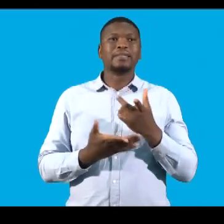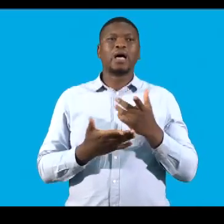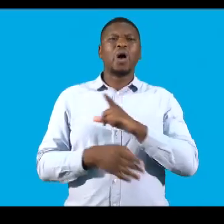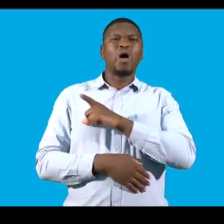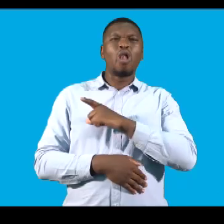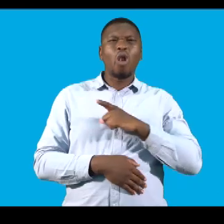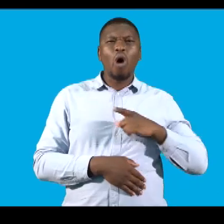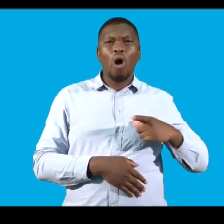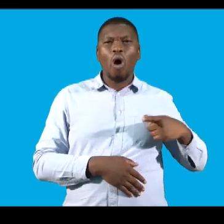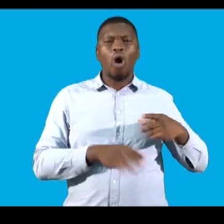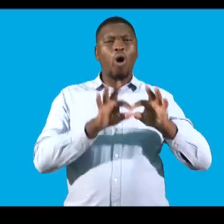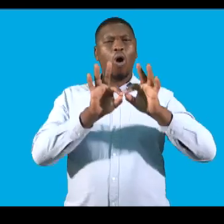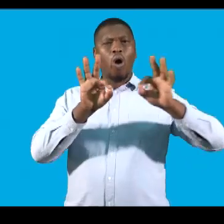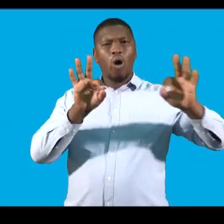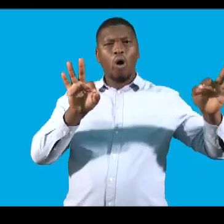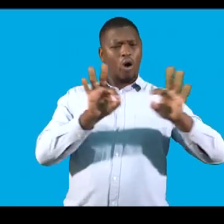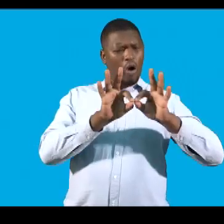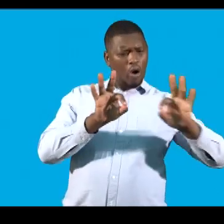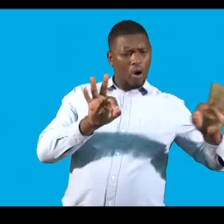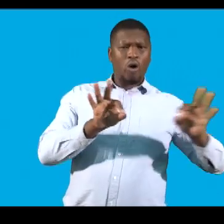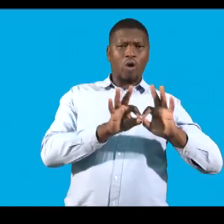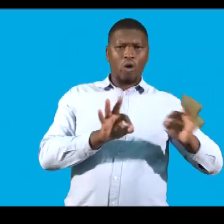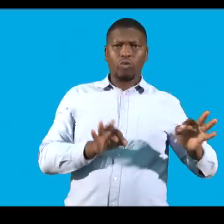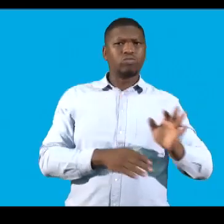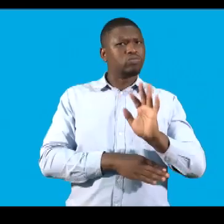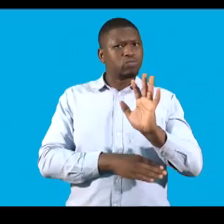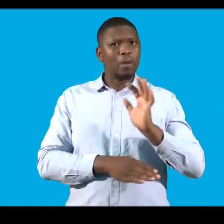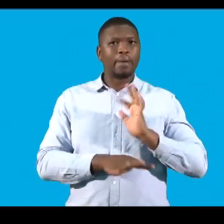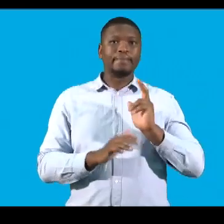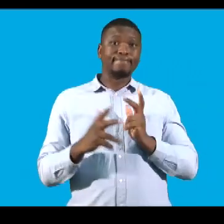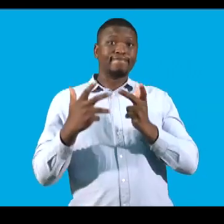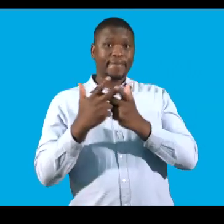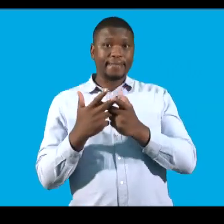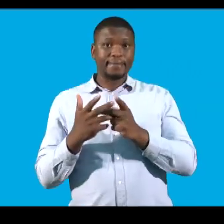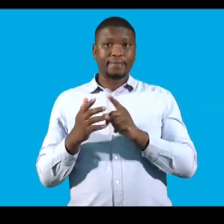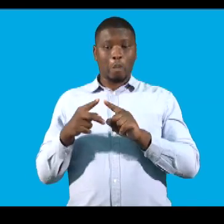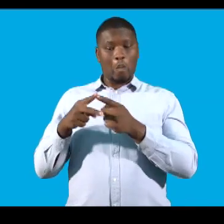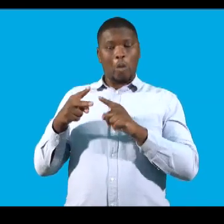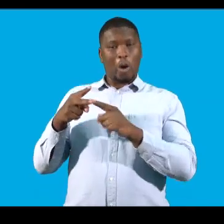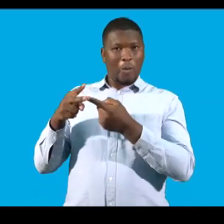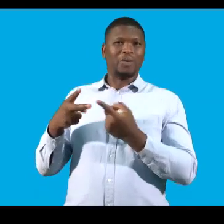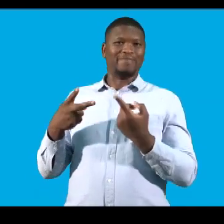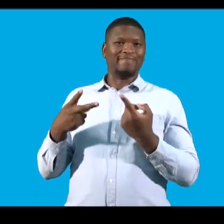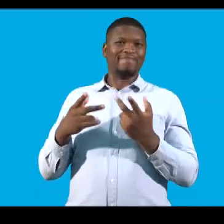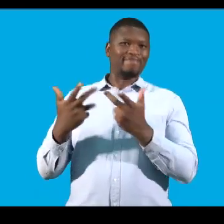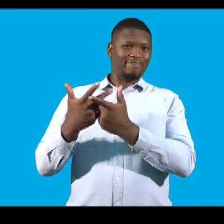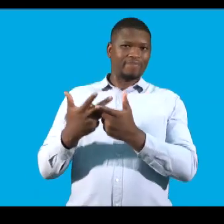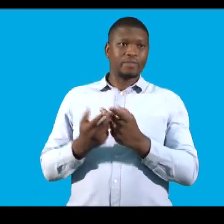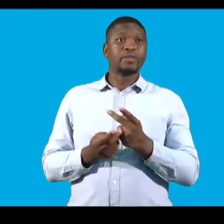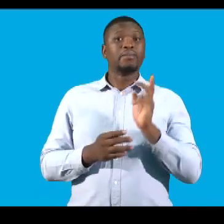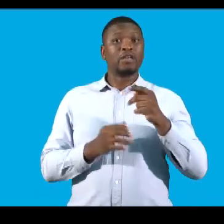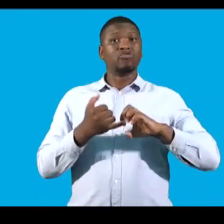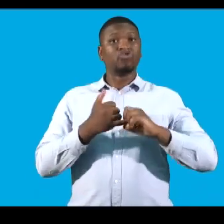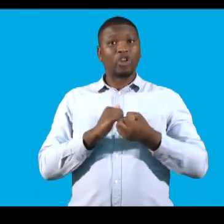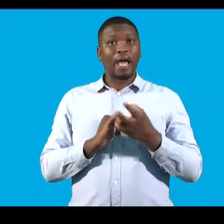lengthy and copious amounts of words within an answer, as it would be seen as redundant. Try and have